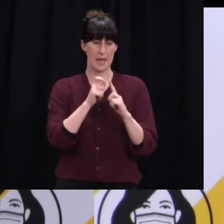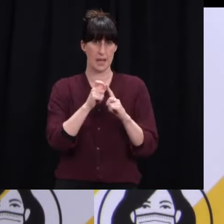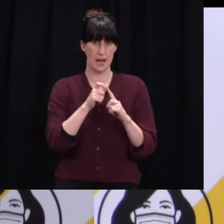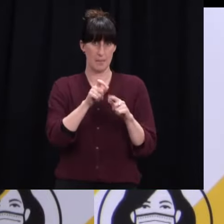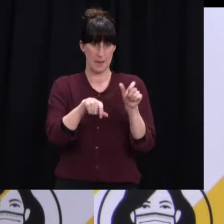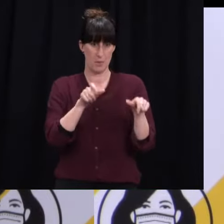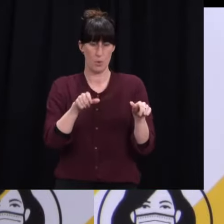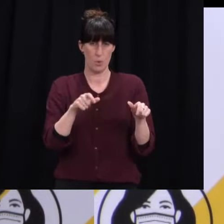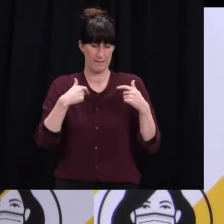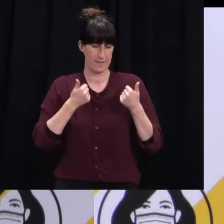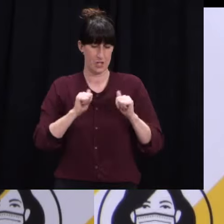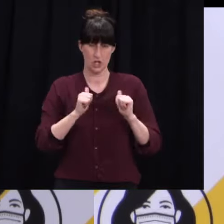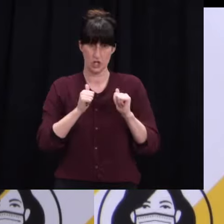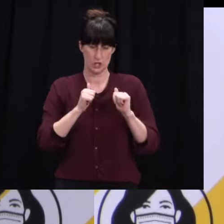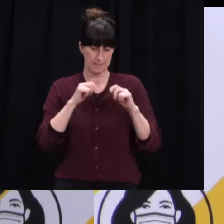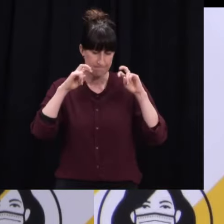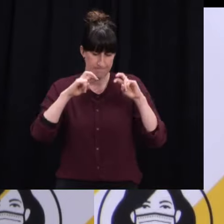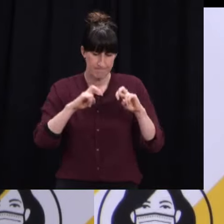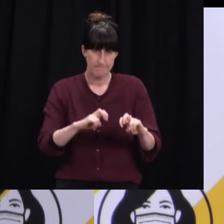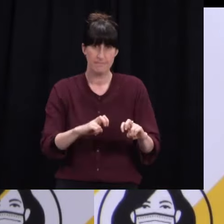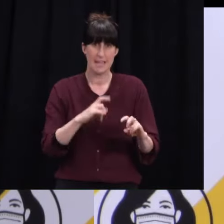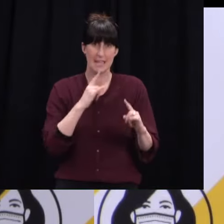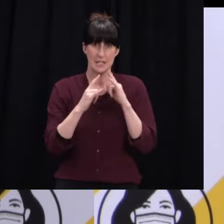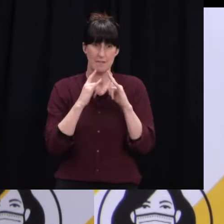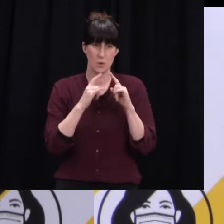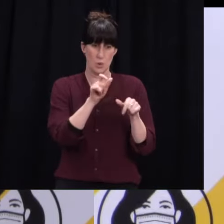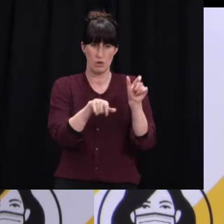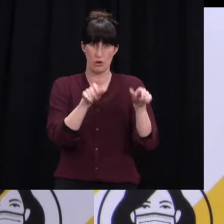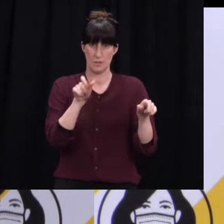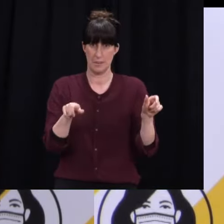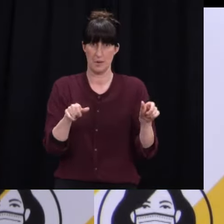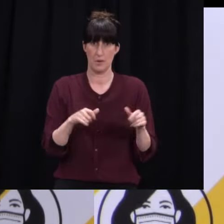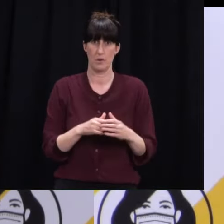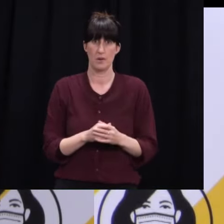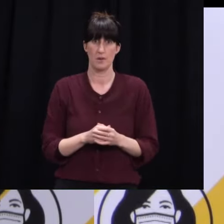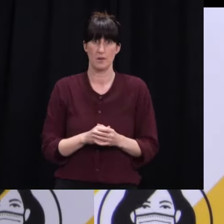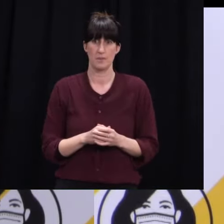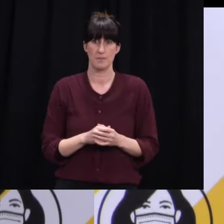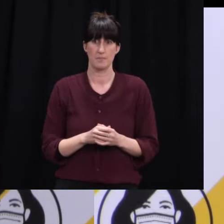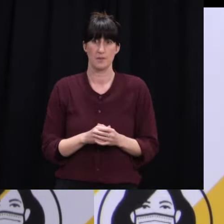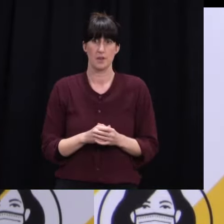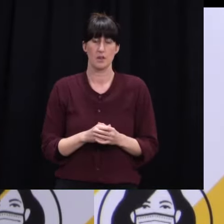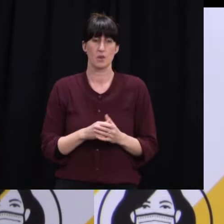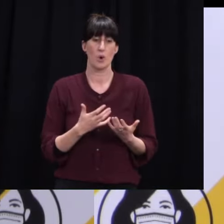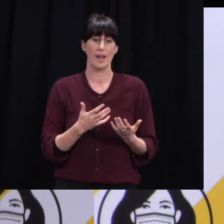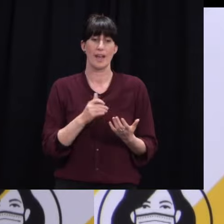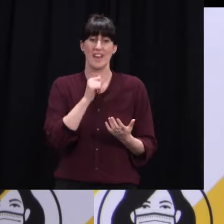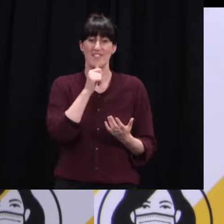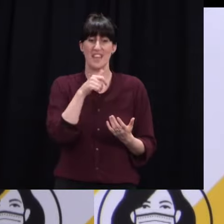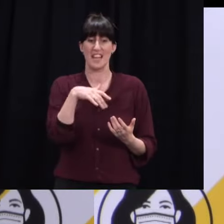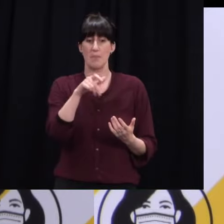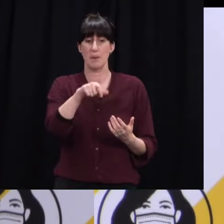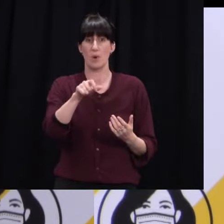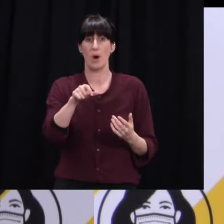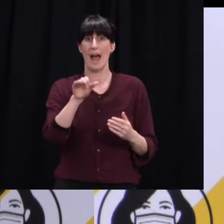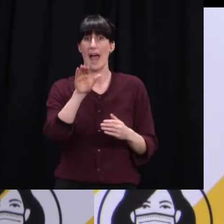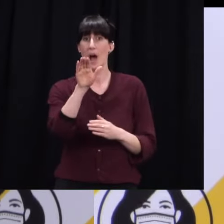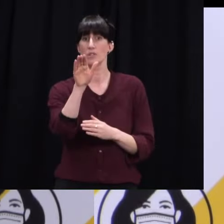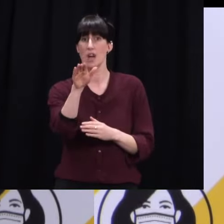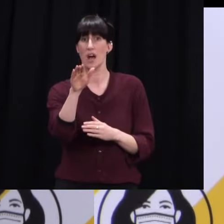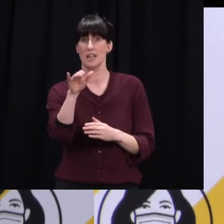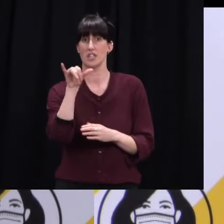at any place around the jet park at any time when there could have been risk, and they have been